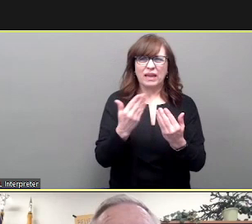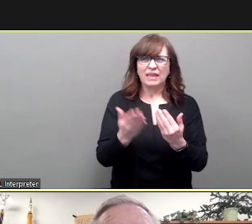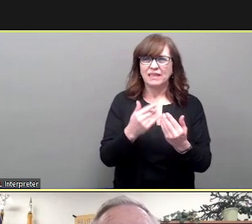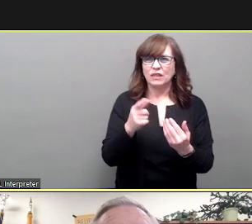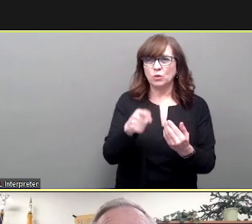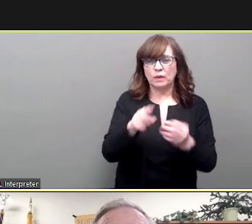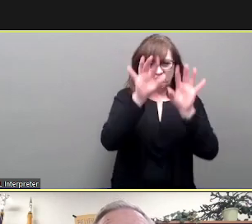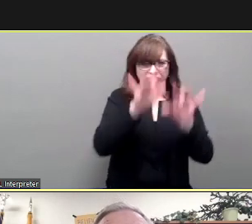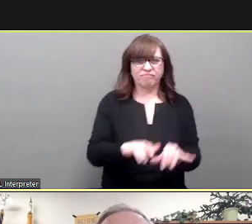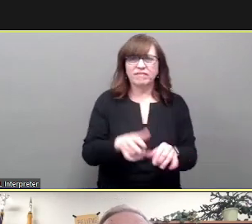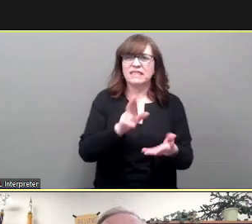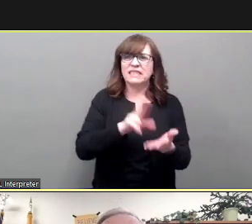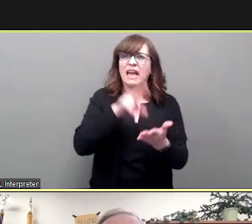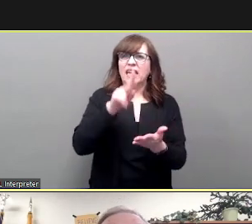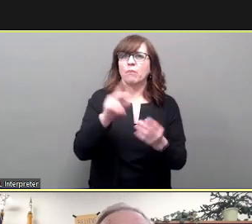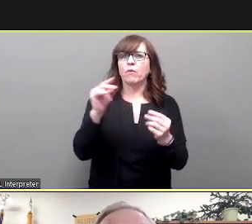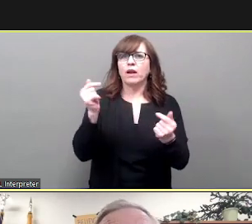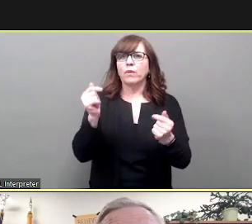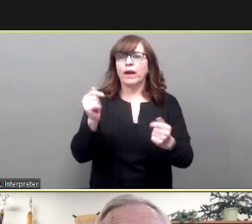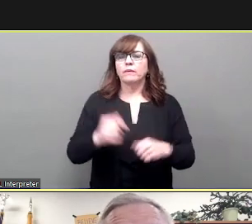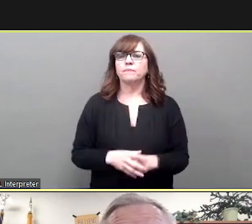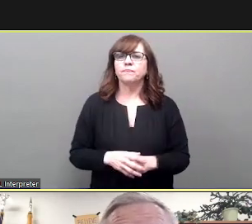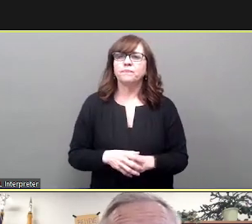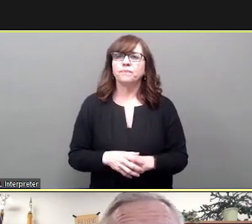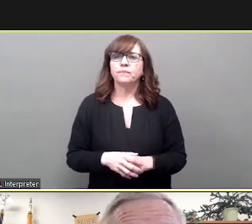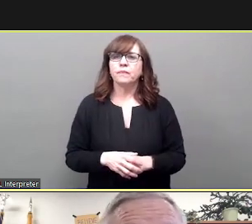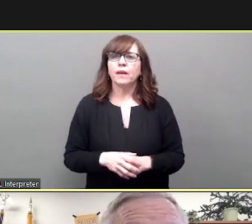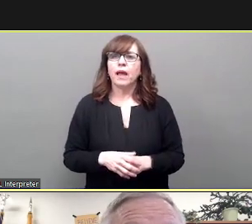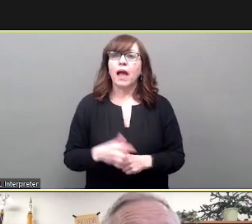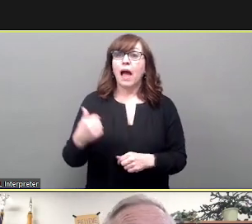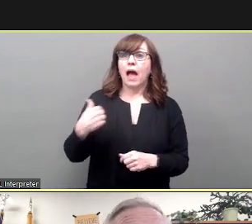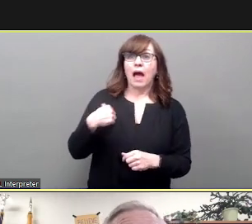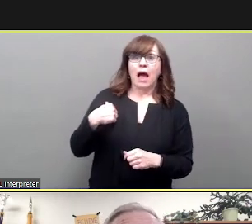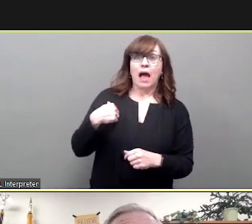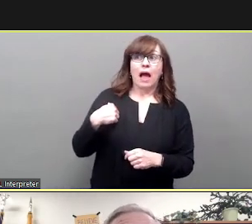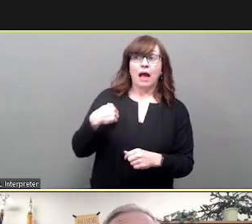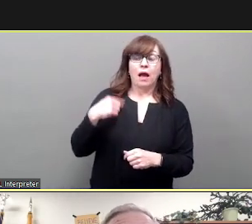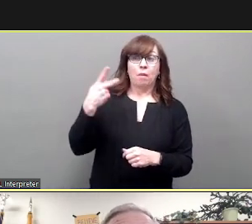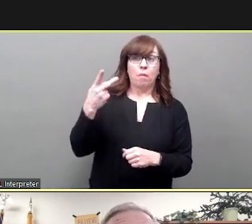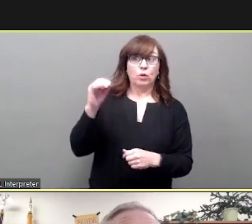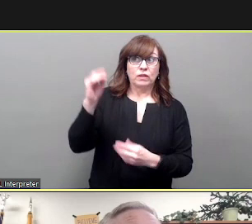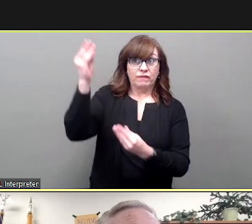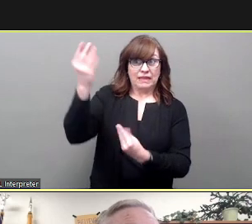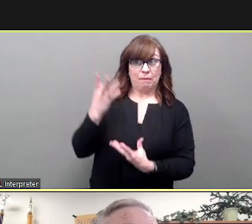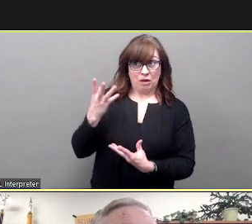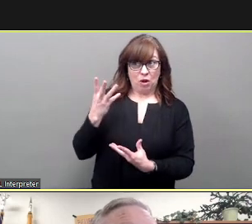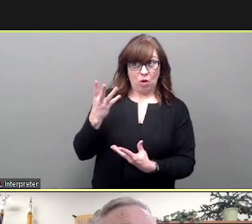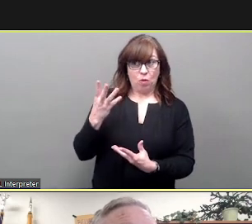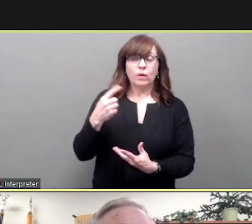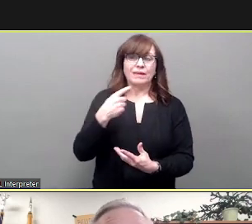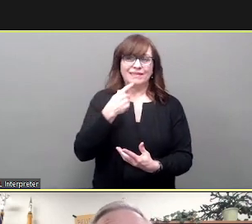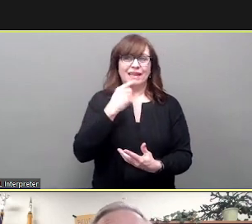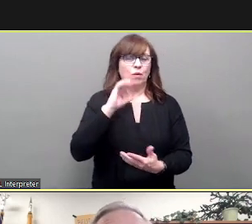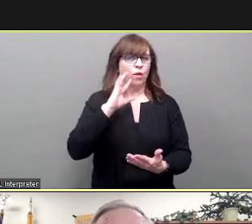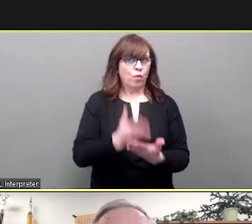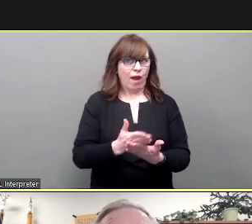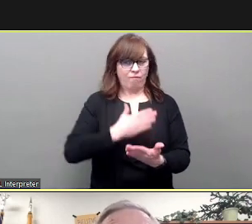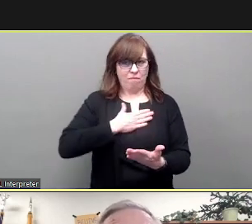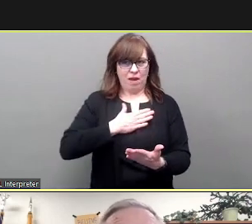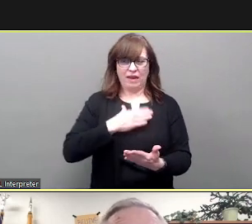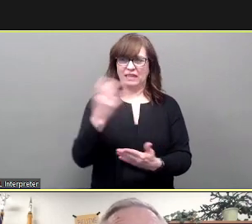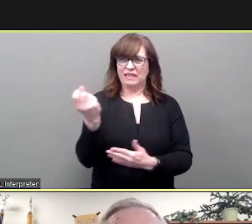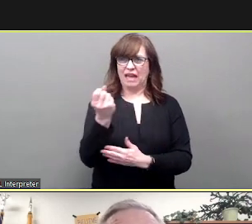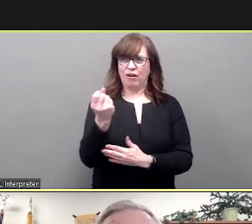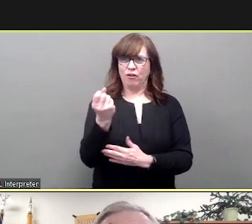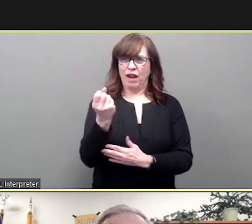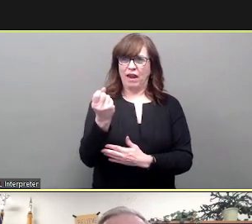right away. I have noticed from the post office that mine will be here Saturday by 10 p.m. I didn't know the post office delivered at